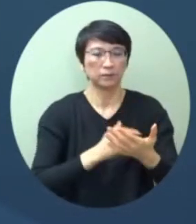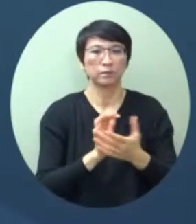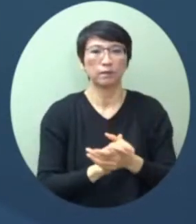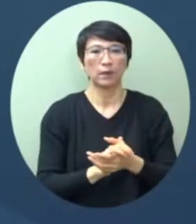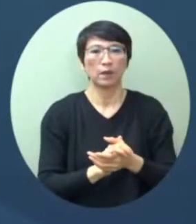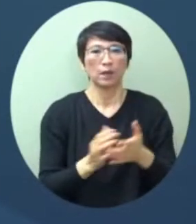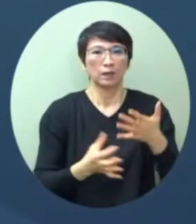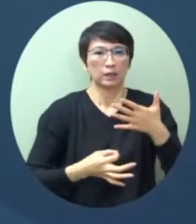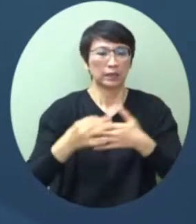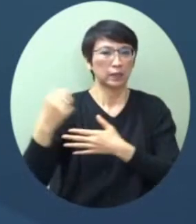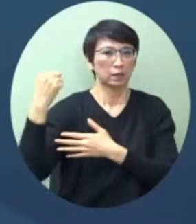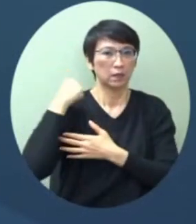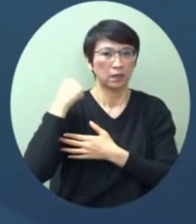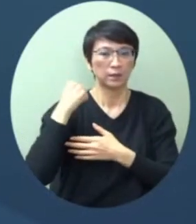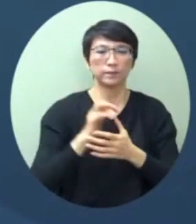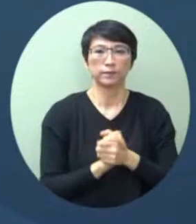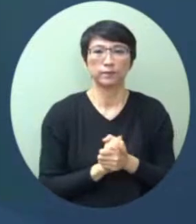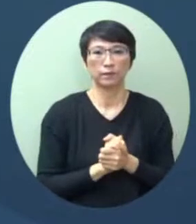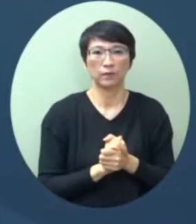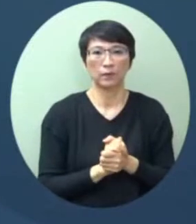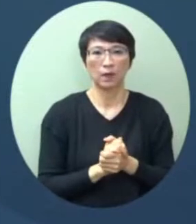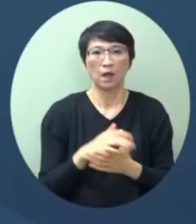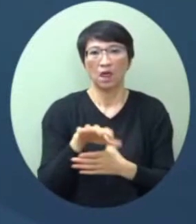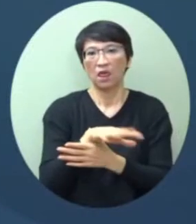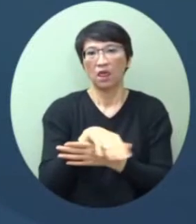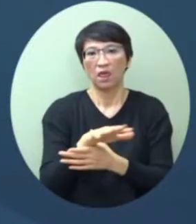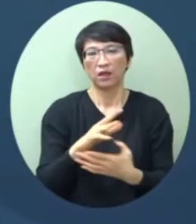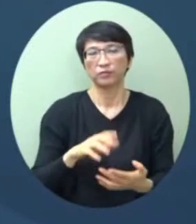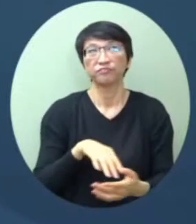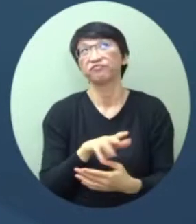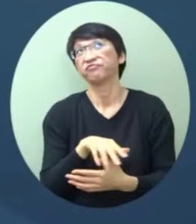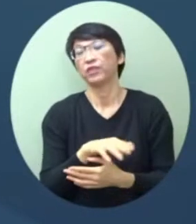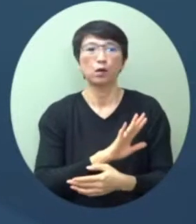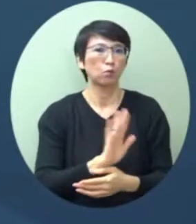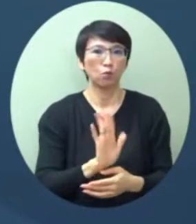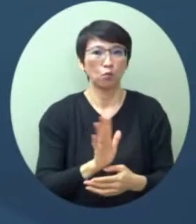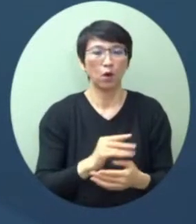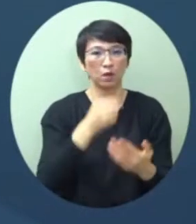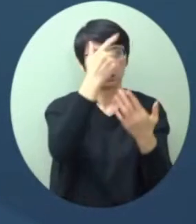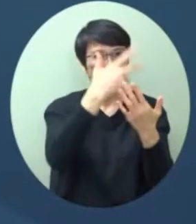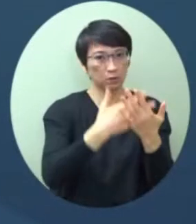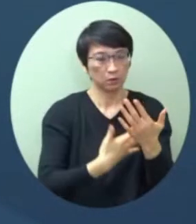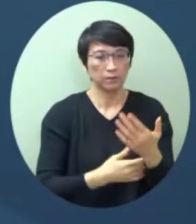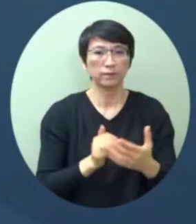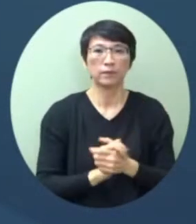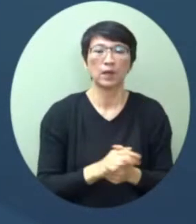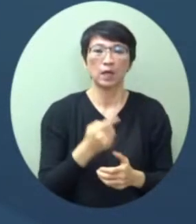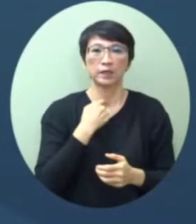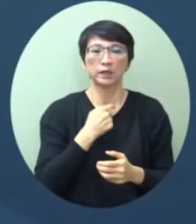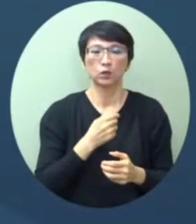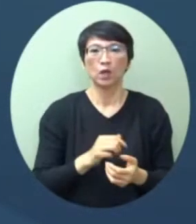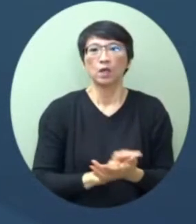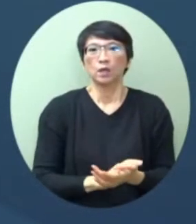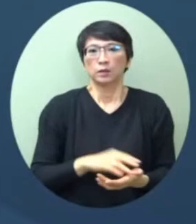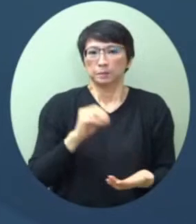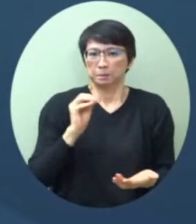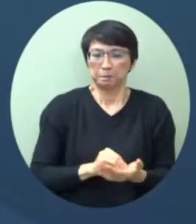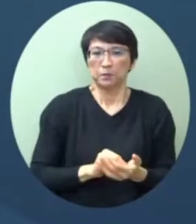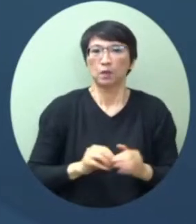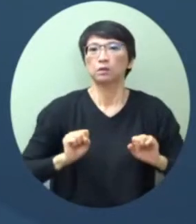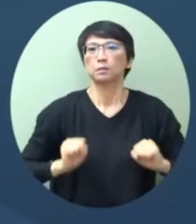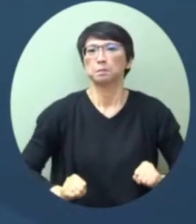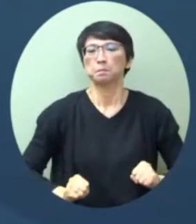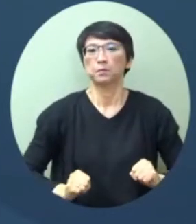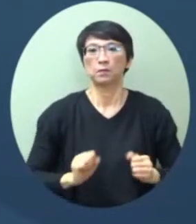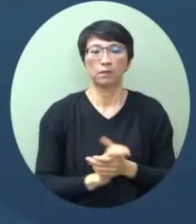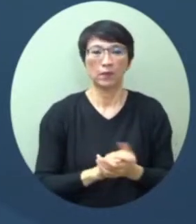enhancing, adjusting, and improving our measures, and to boost our capacity. We will not take things lightly.